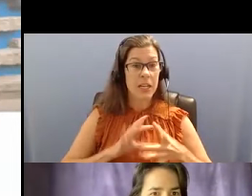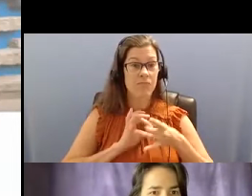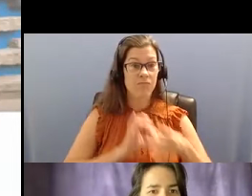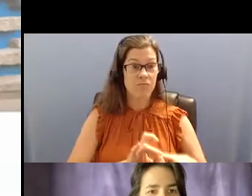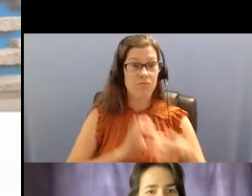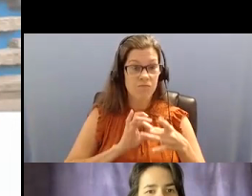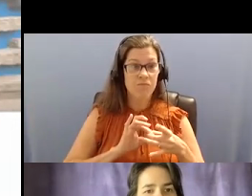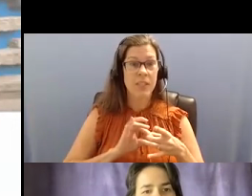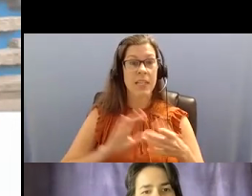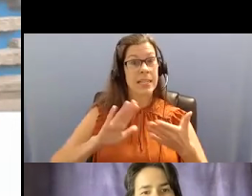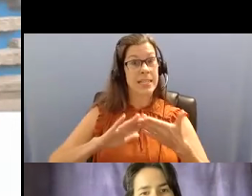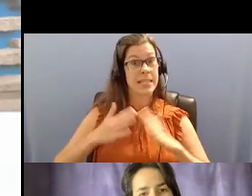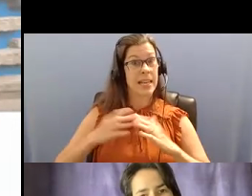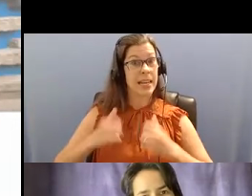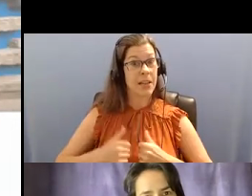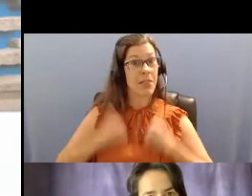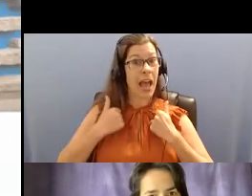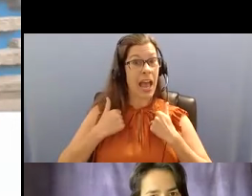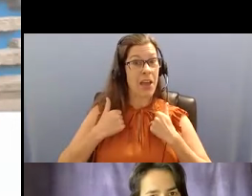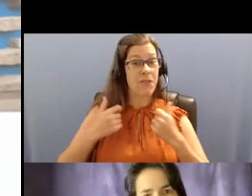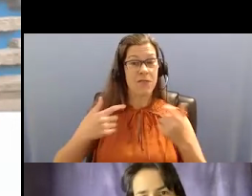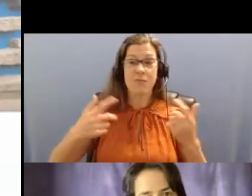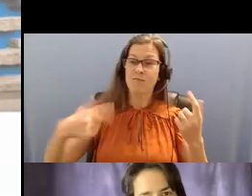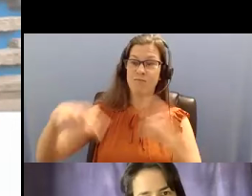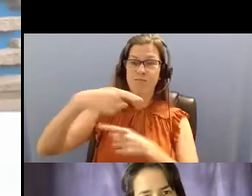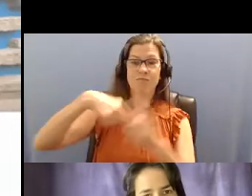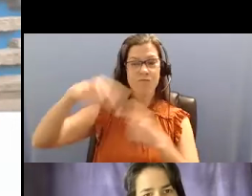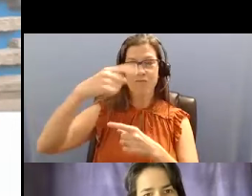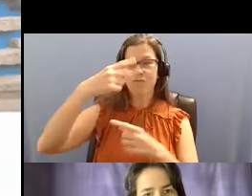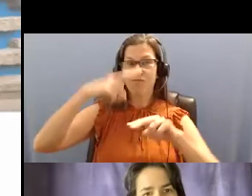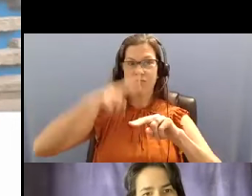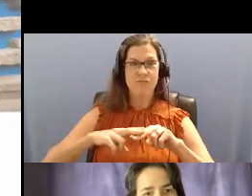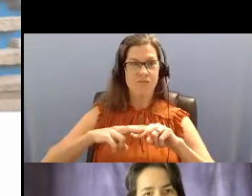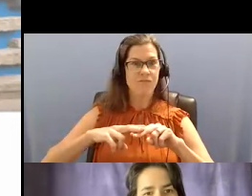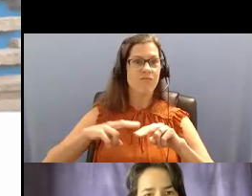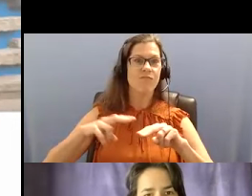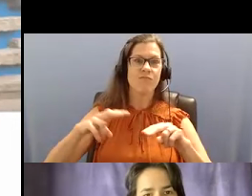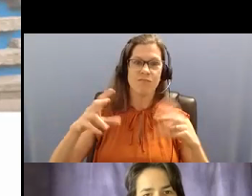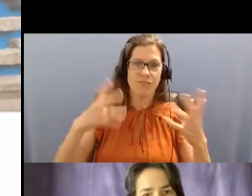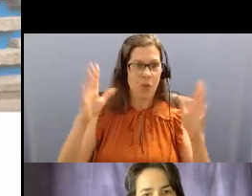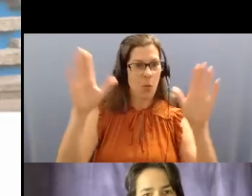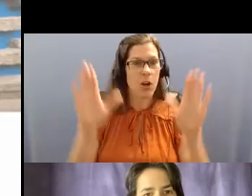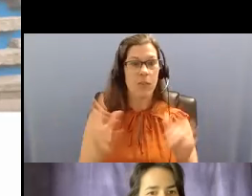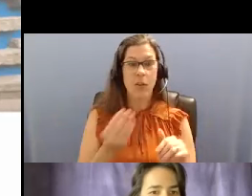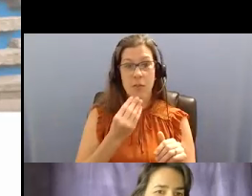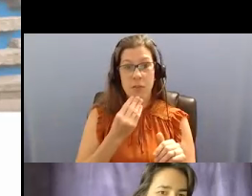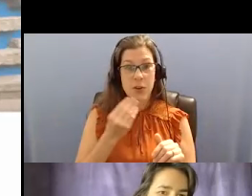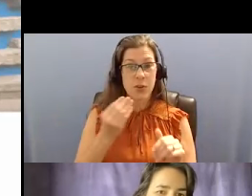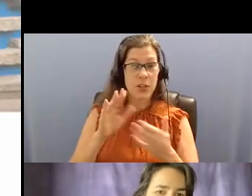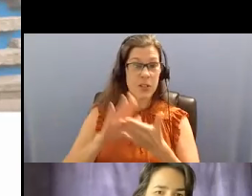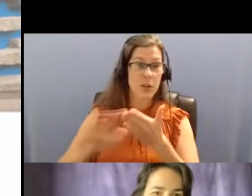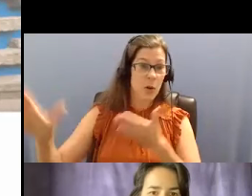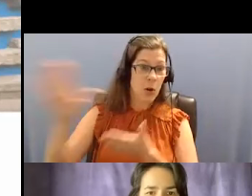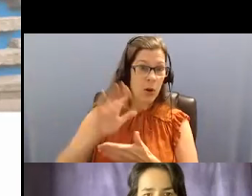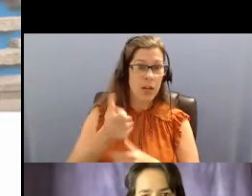does have some city life, and there's amenities galore, amazing food, wonderful schools, and several parks and